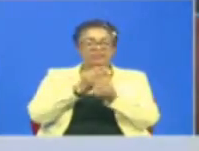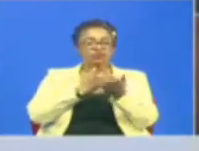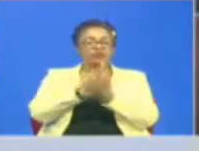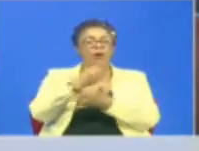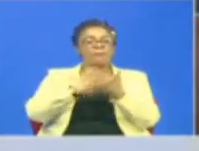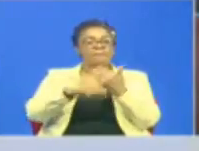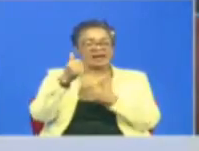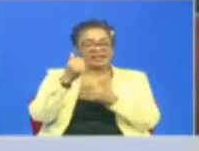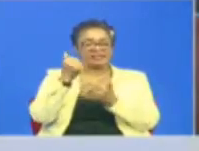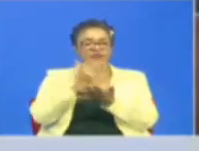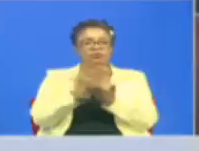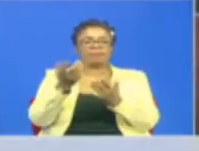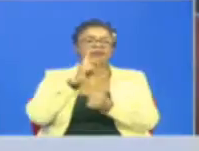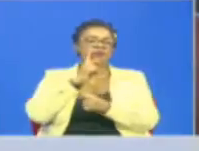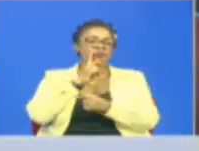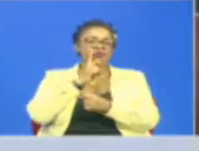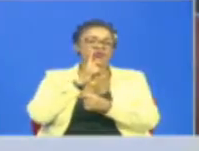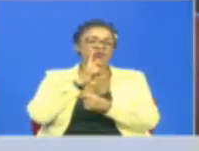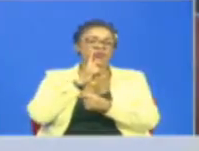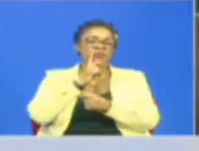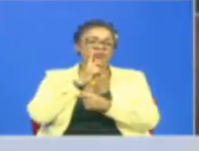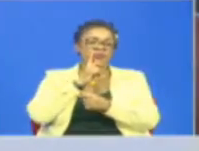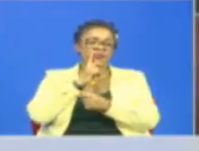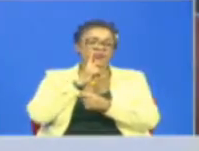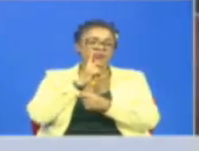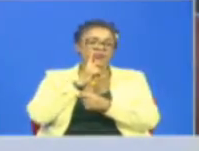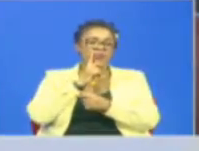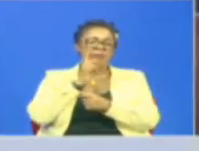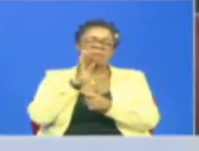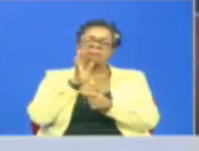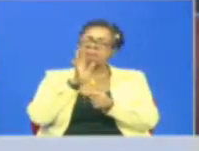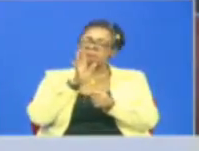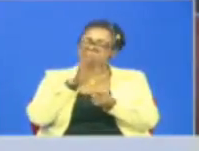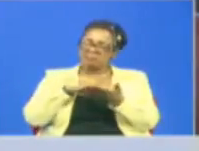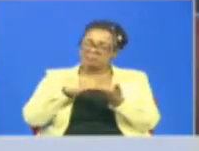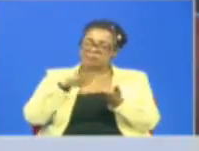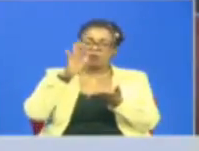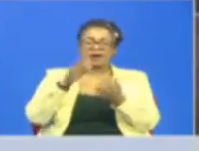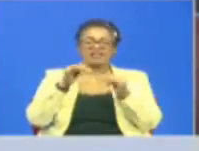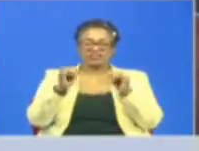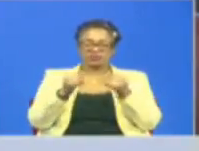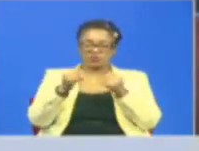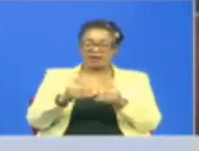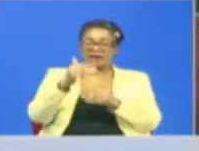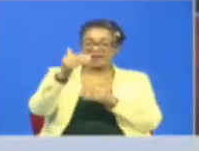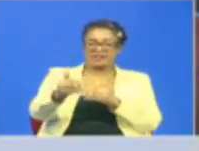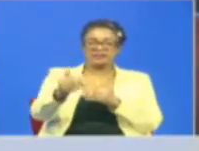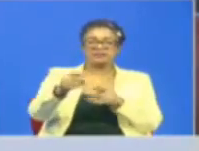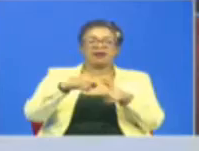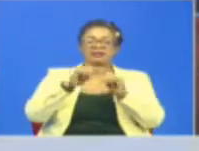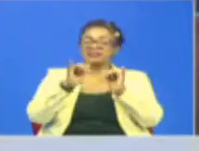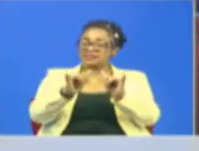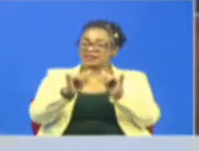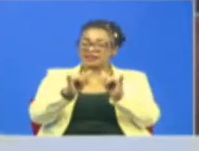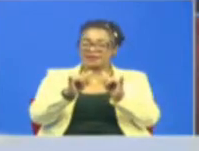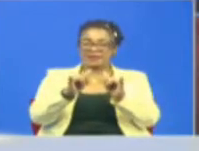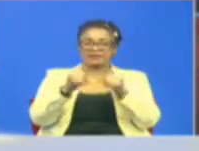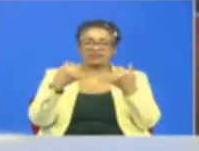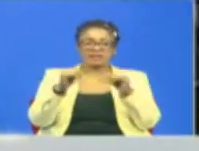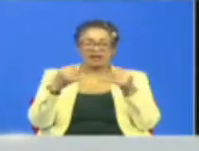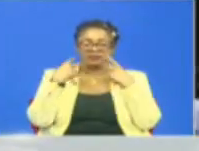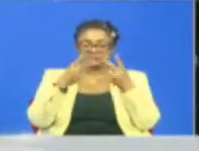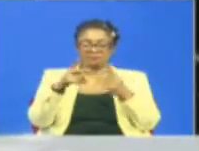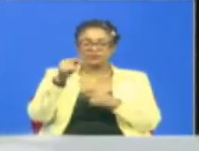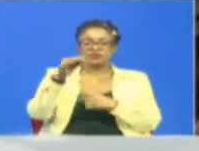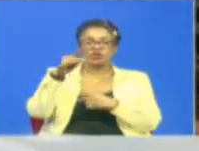the Daily Nation. All right, there is plenty more on the other side of this break, but do stay tuned and have a look at Tokyo's